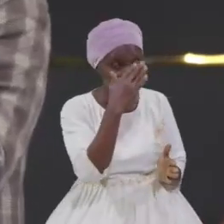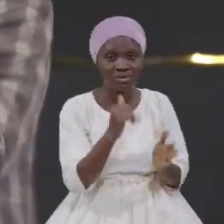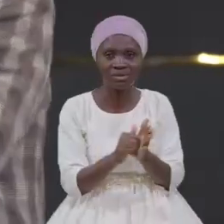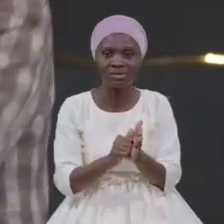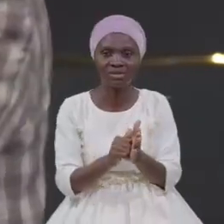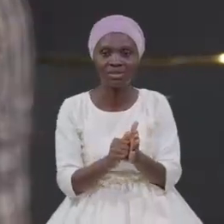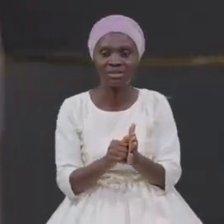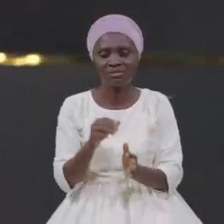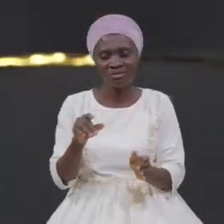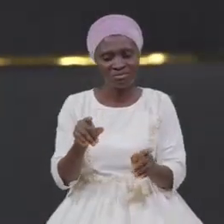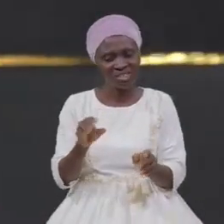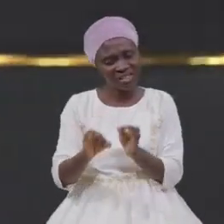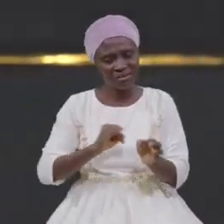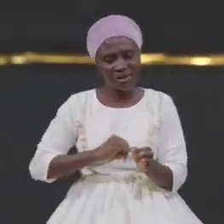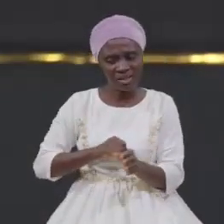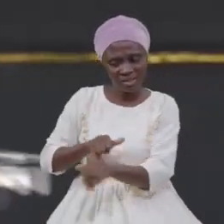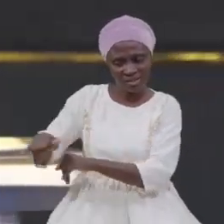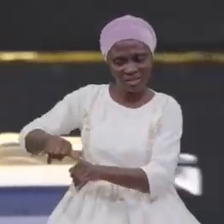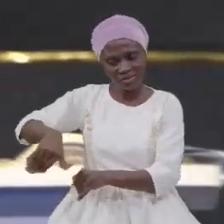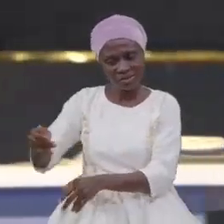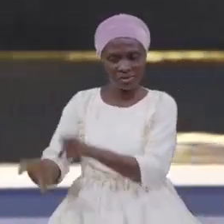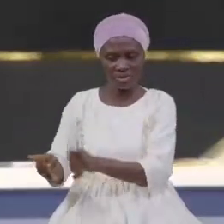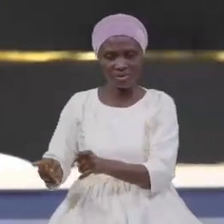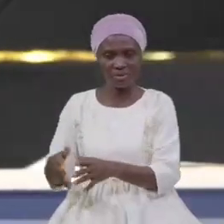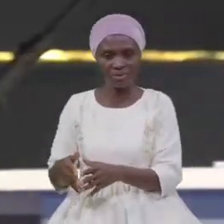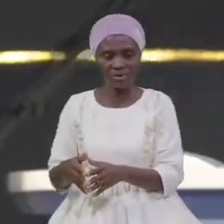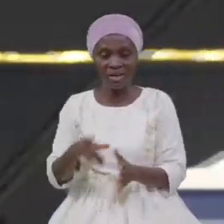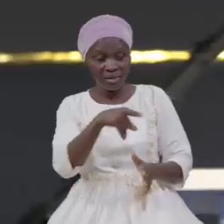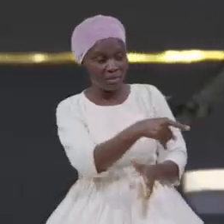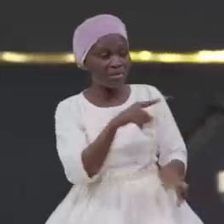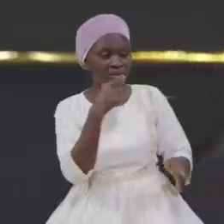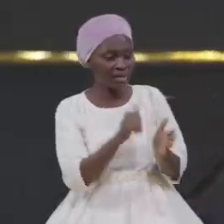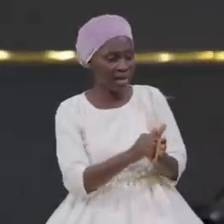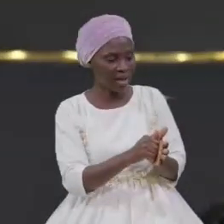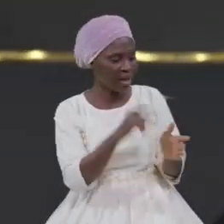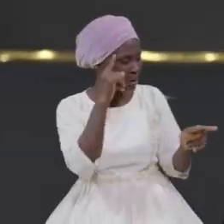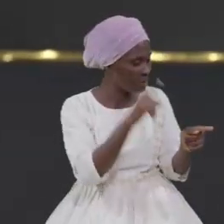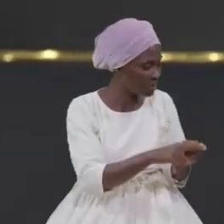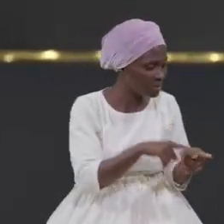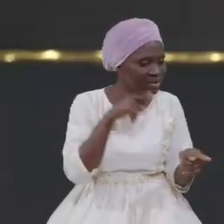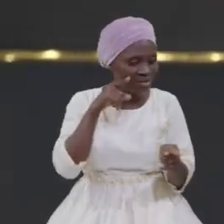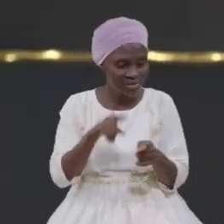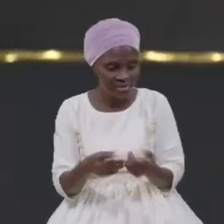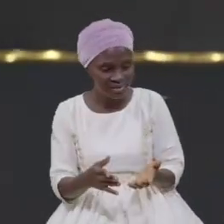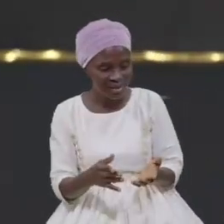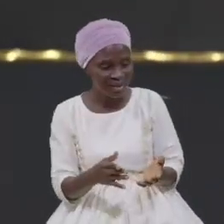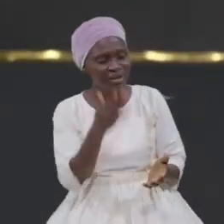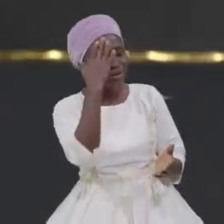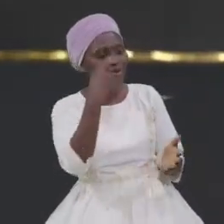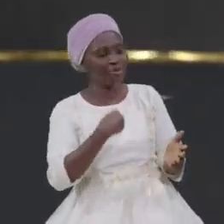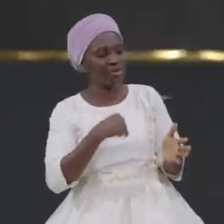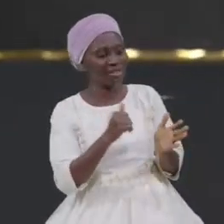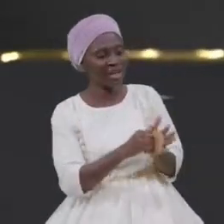people, they say, brother so-and-so, sister so-and-so, and they take me to be Christian. They